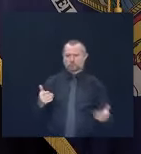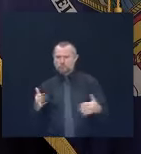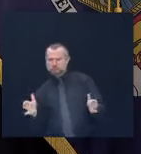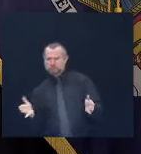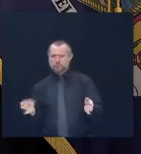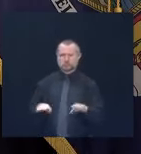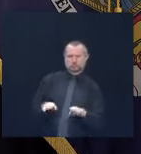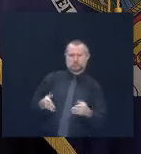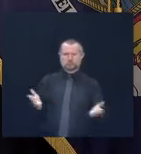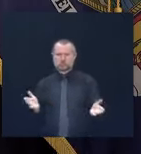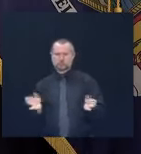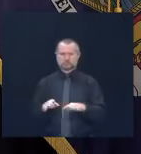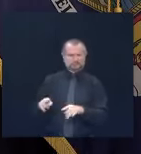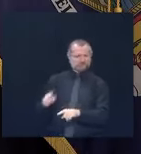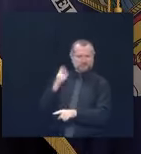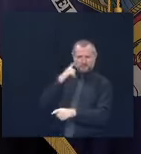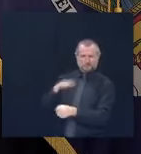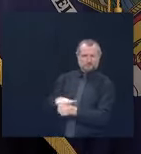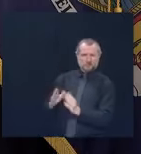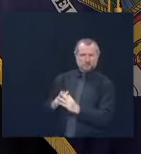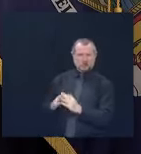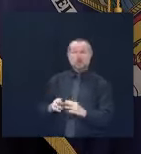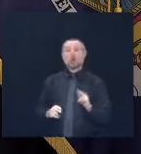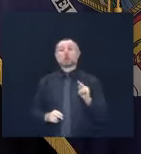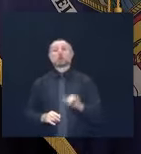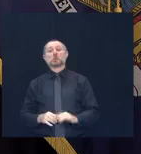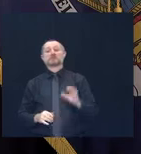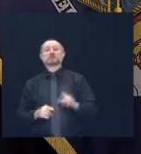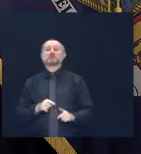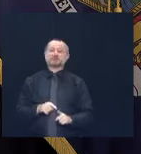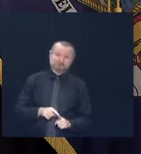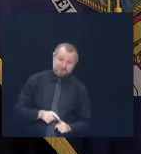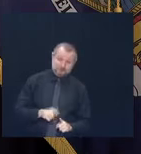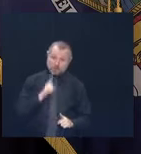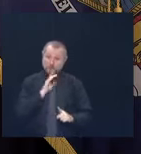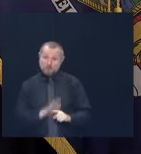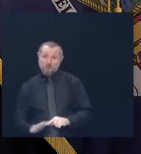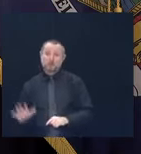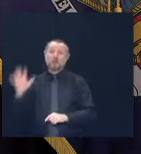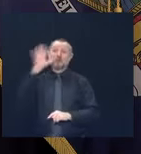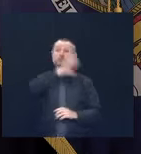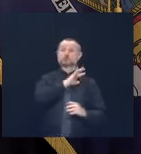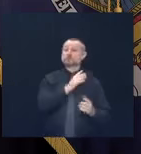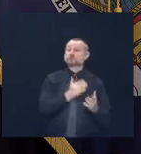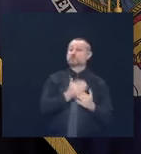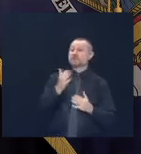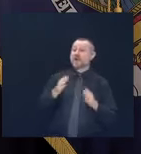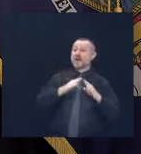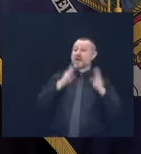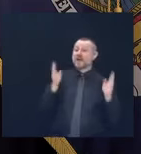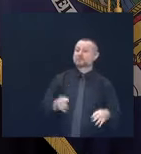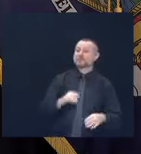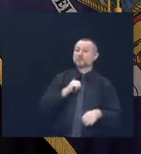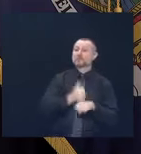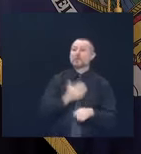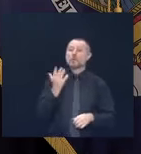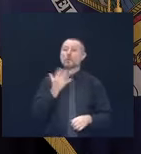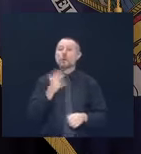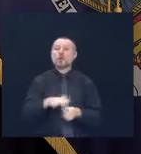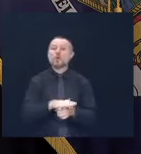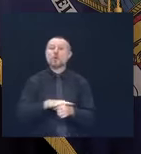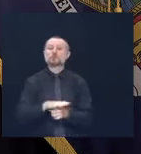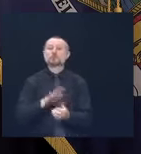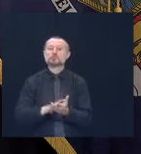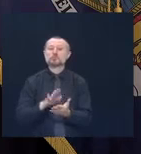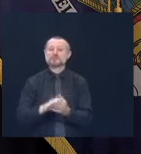buy houses, not so much in New York City, a little bit. People buy homes based on school districts in this state.